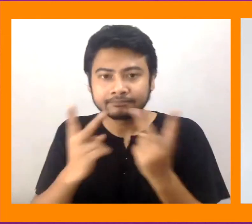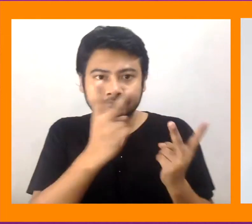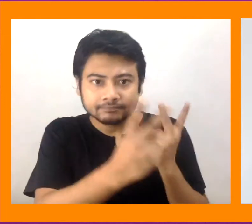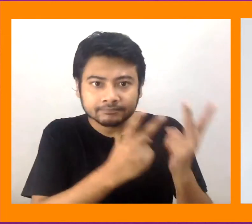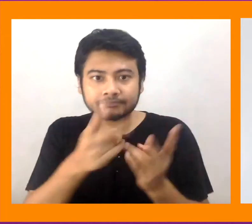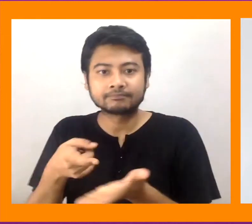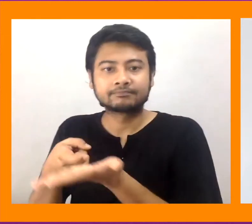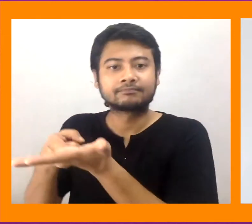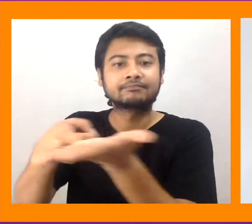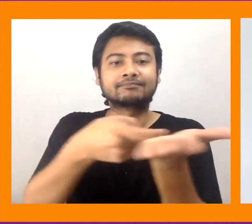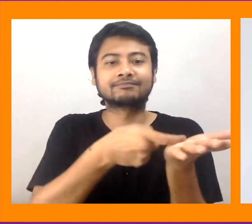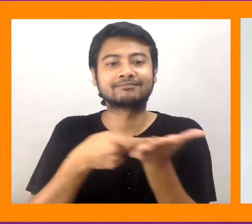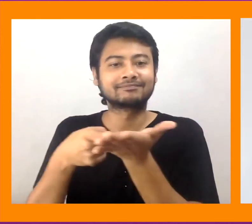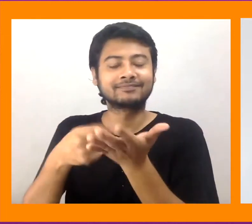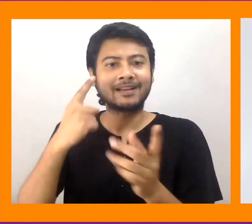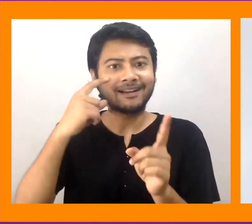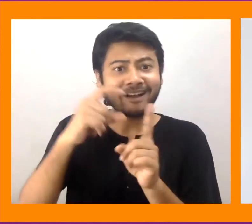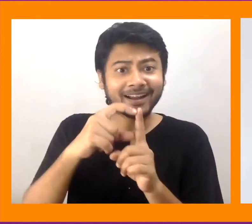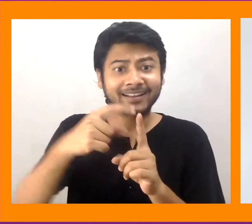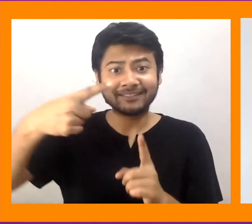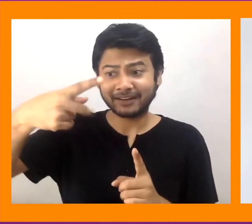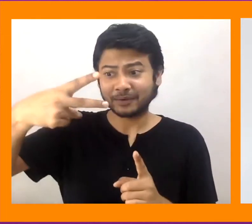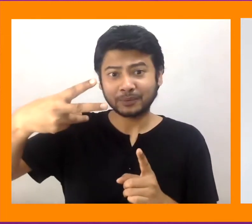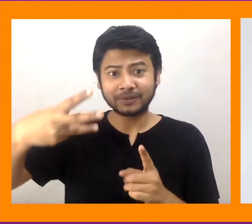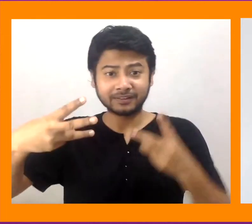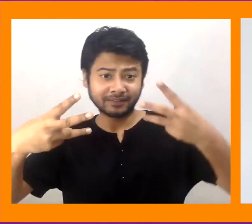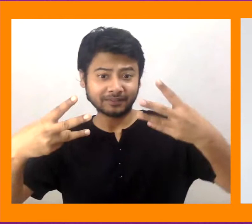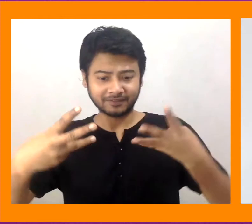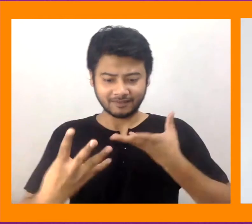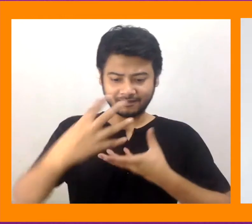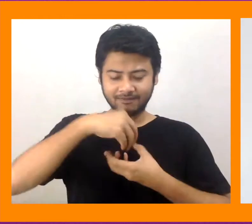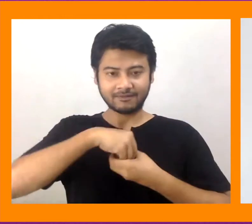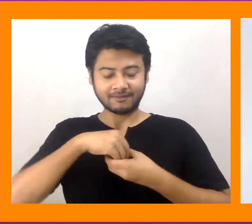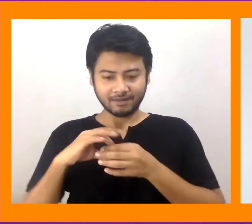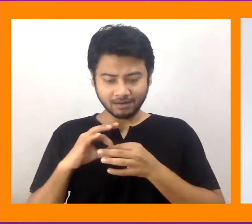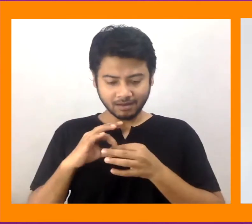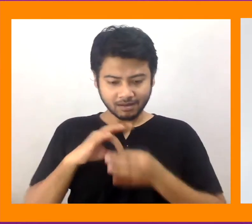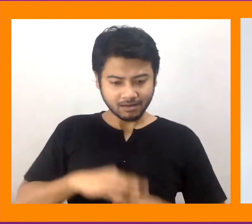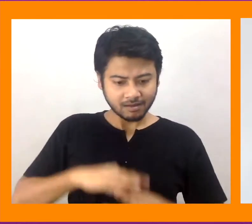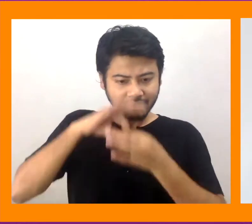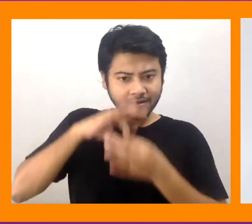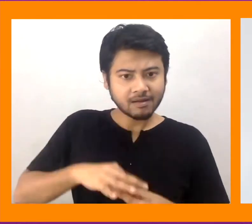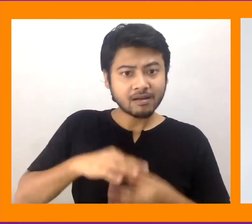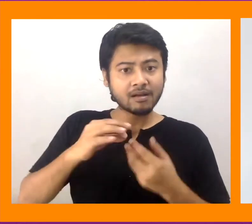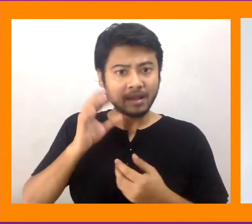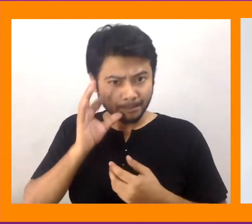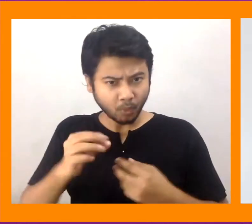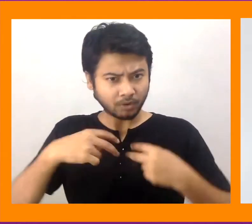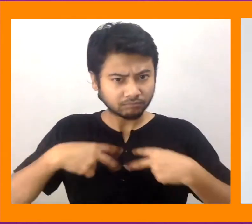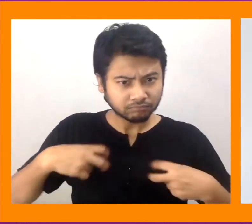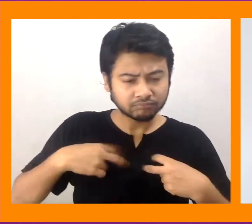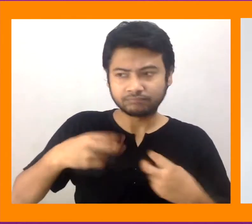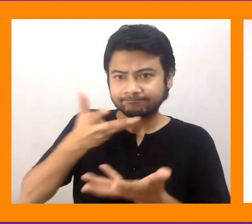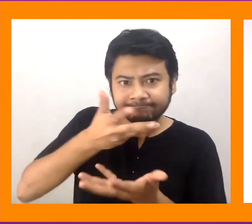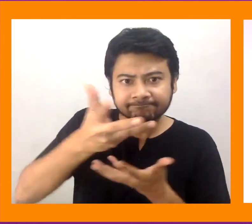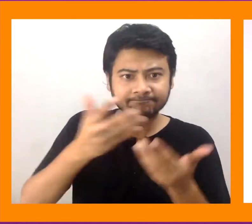So, how do we explore how different identities are interconnected and interact with each other? Also, why is it important that we think